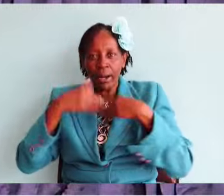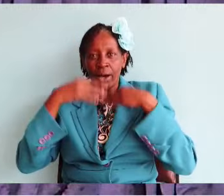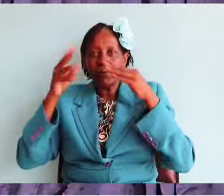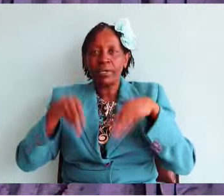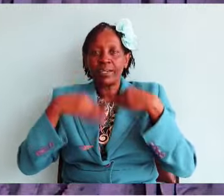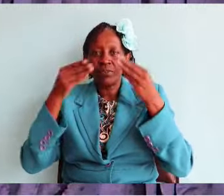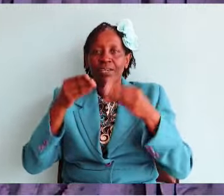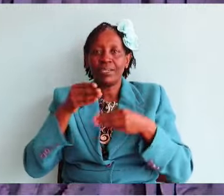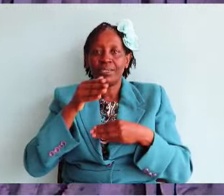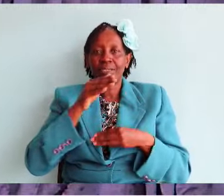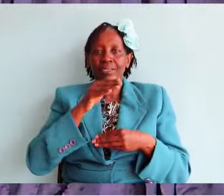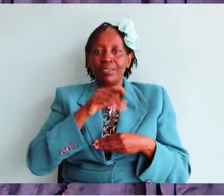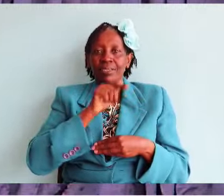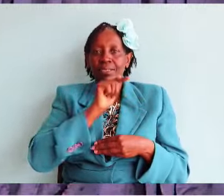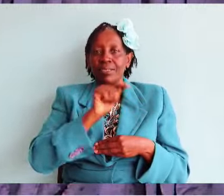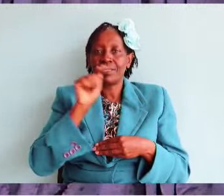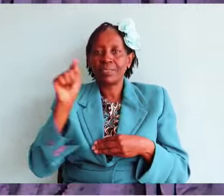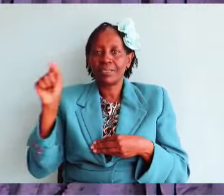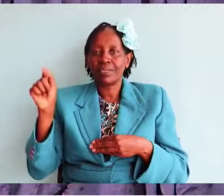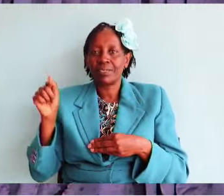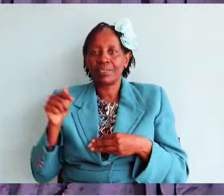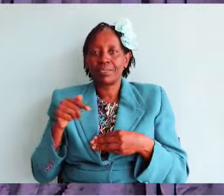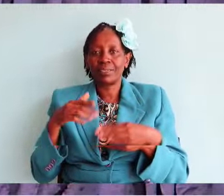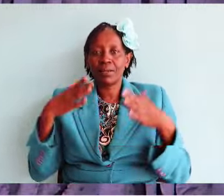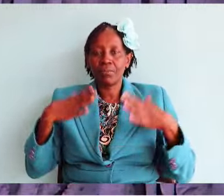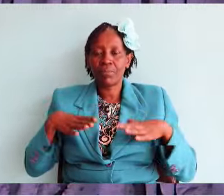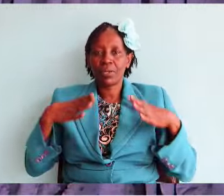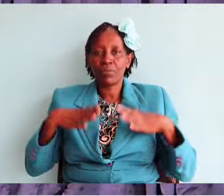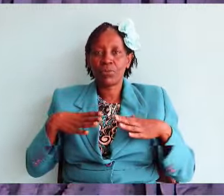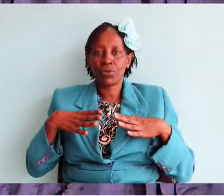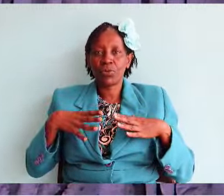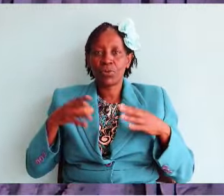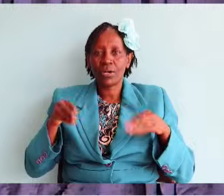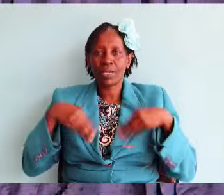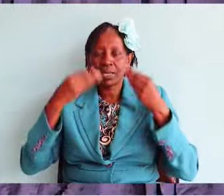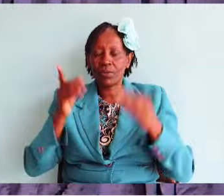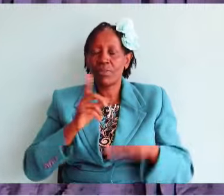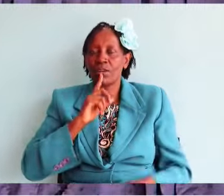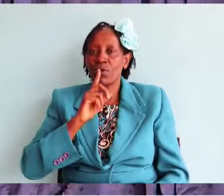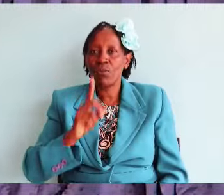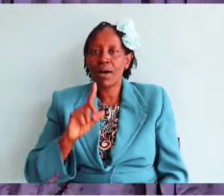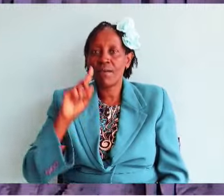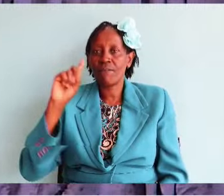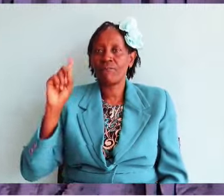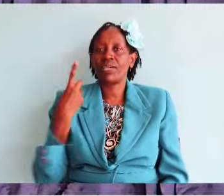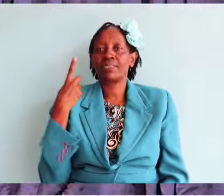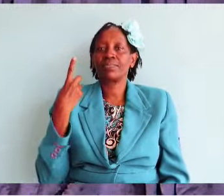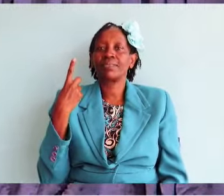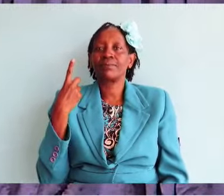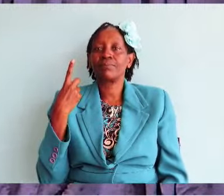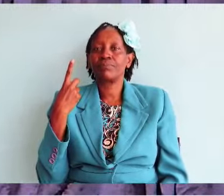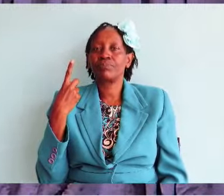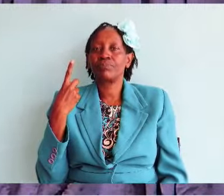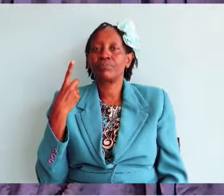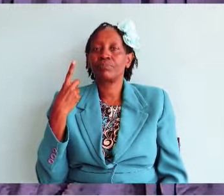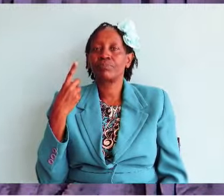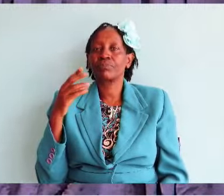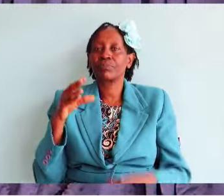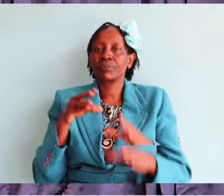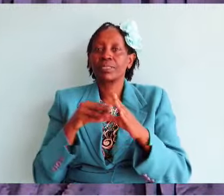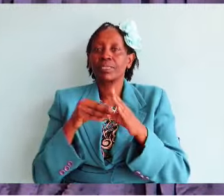people into his own hands, and he gave the command. First, Gideon worshiped the